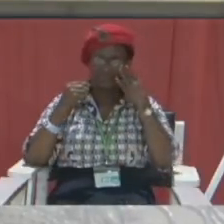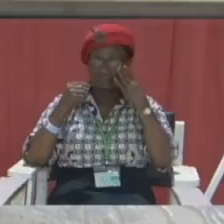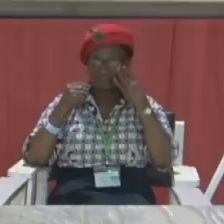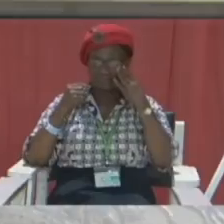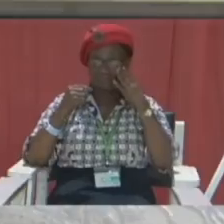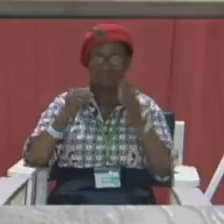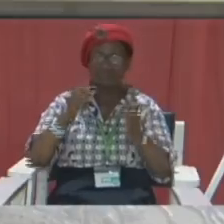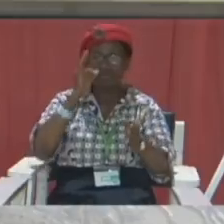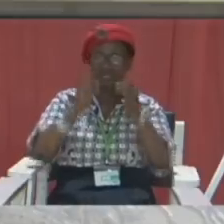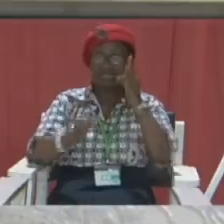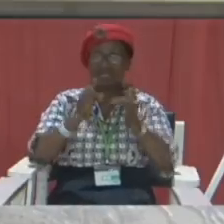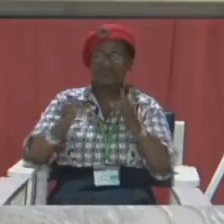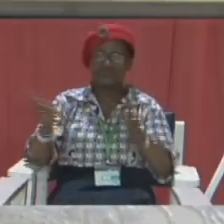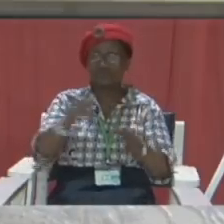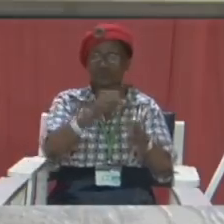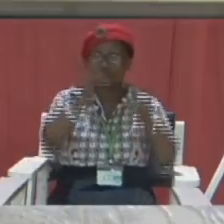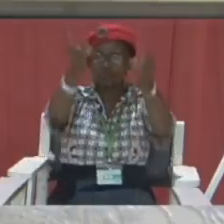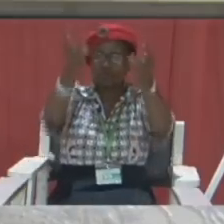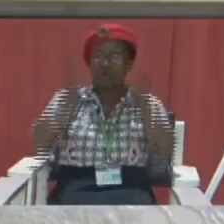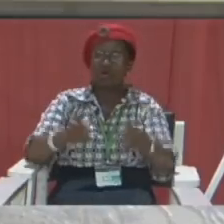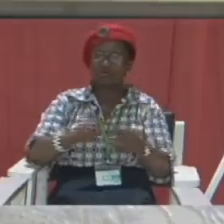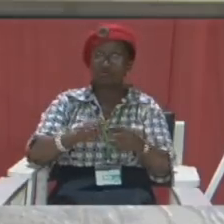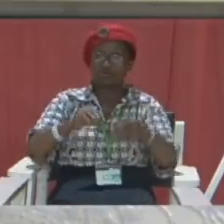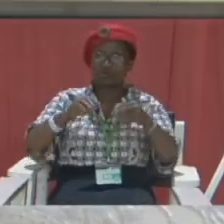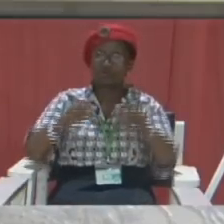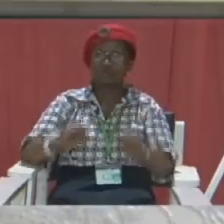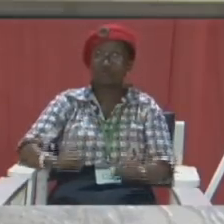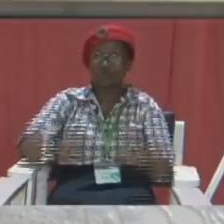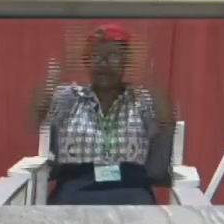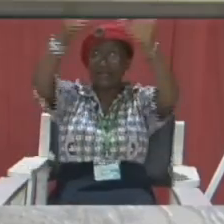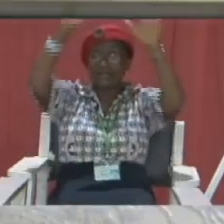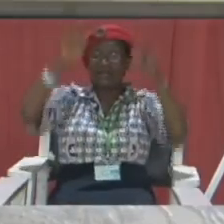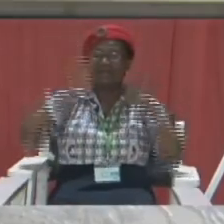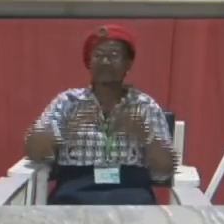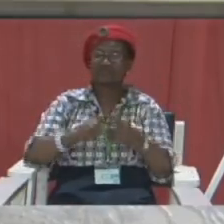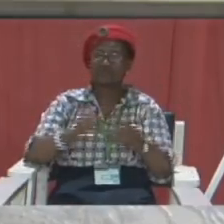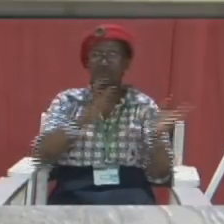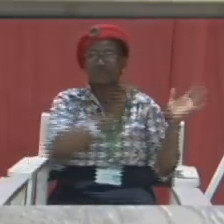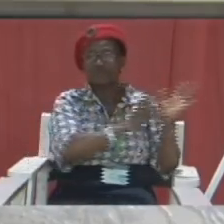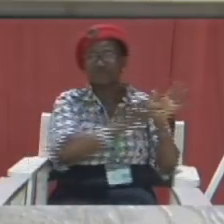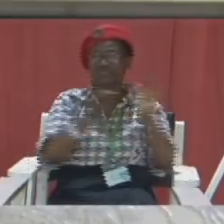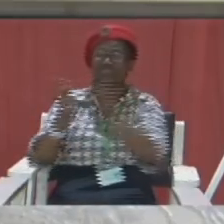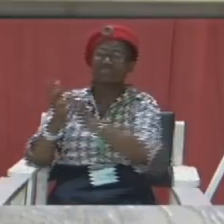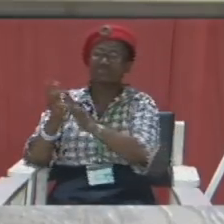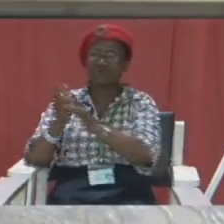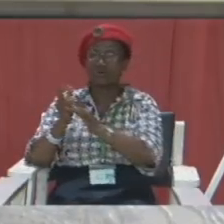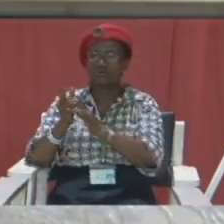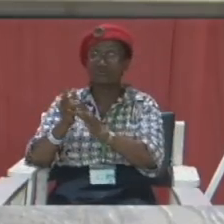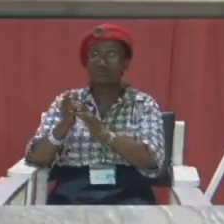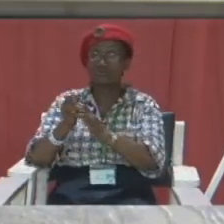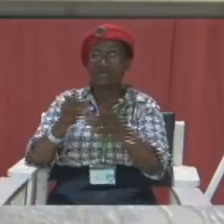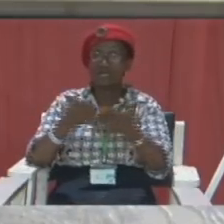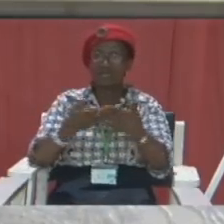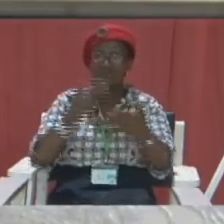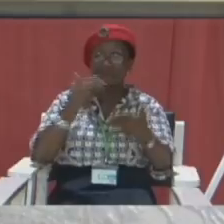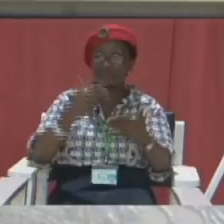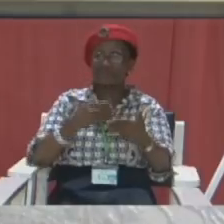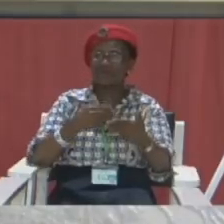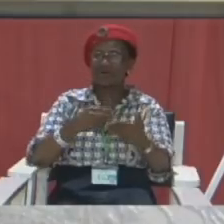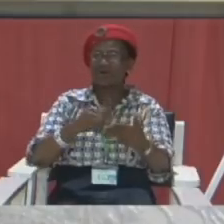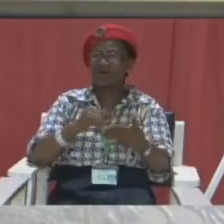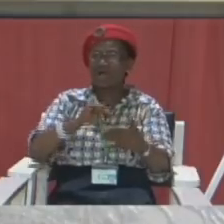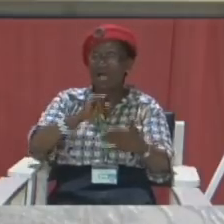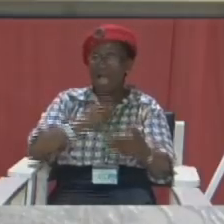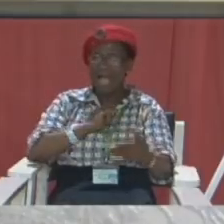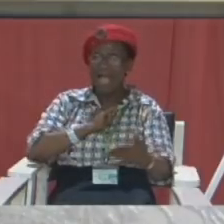If you want to give your life to Jesus, bo ba fe fi aye re fun Jesu, before I say 10, ki to ka ike wa